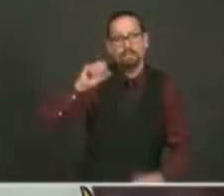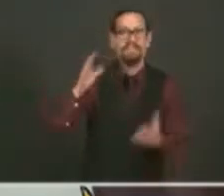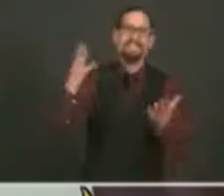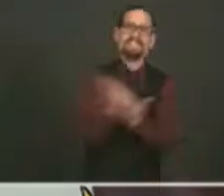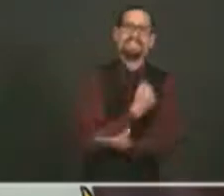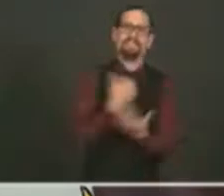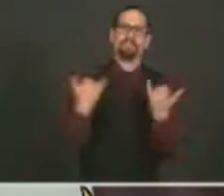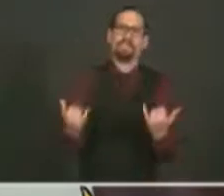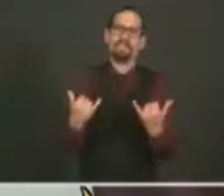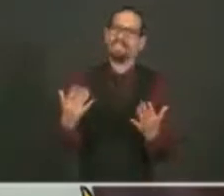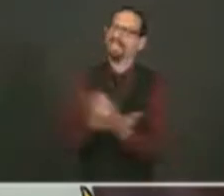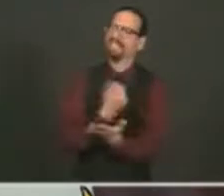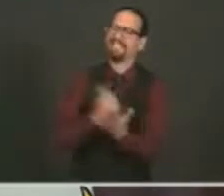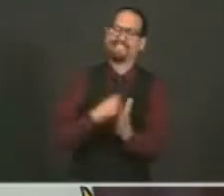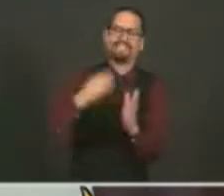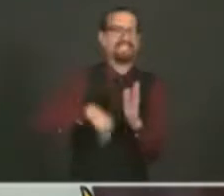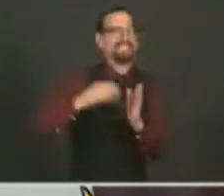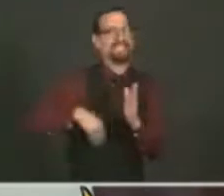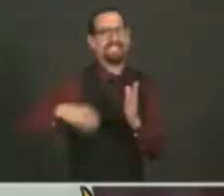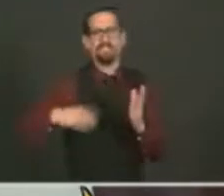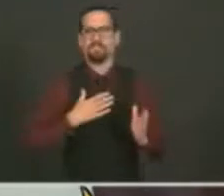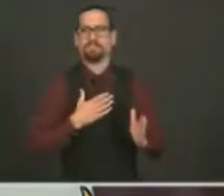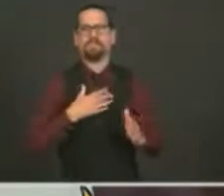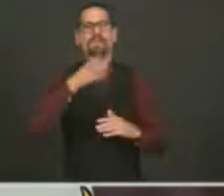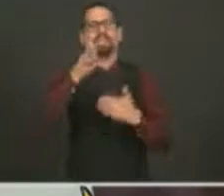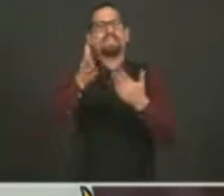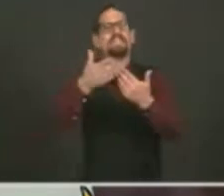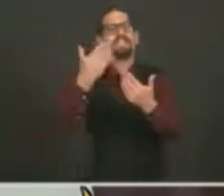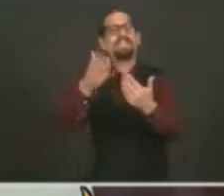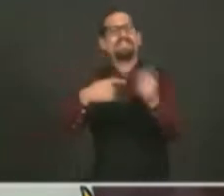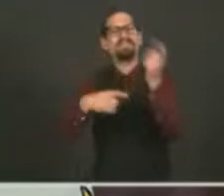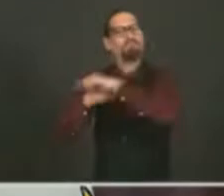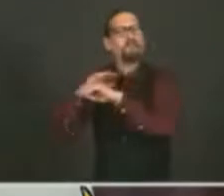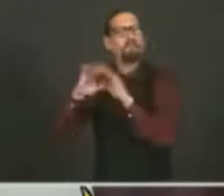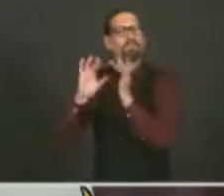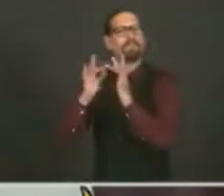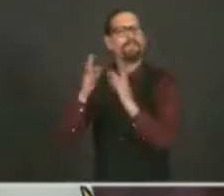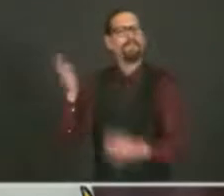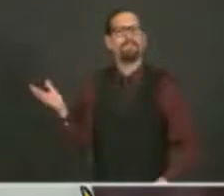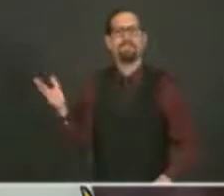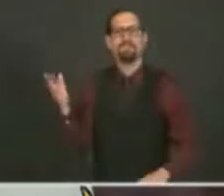today. Just go online. It takes a couple of minutes. Go online to